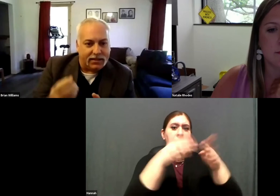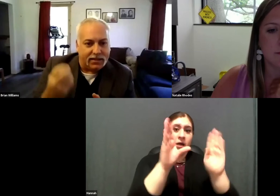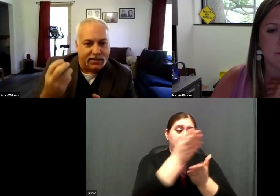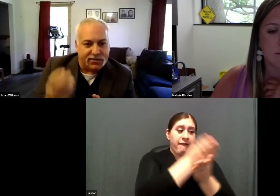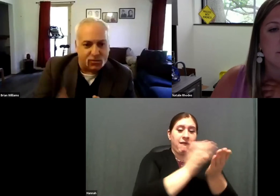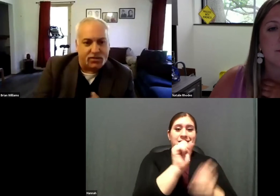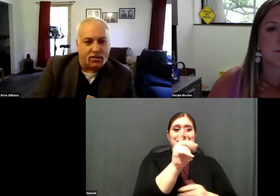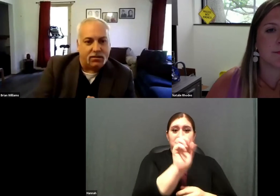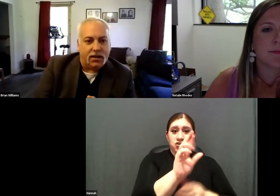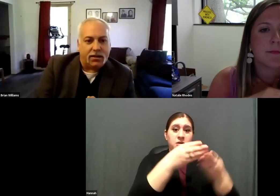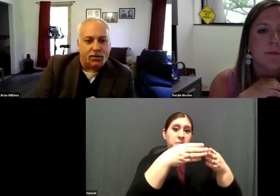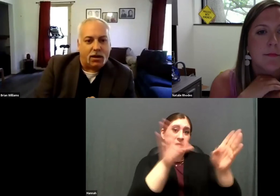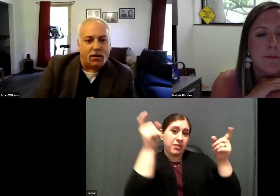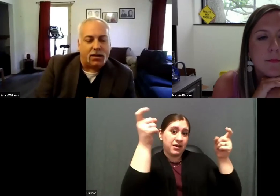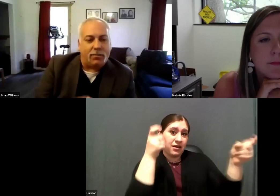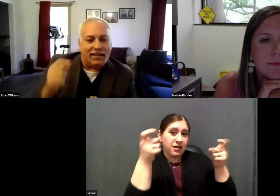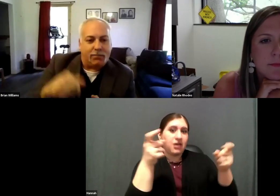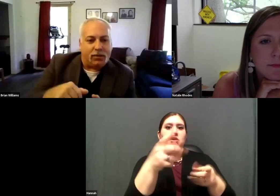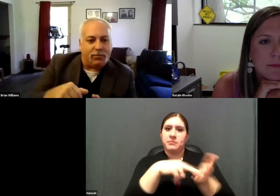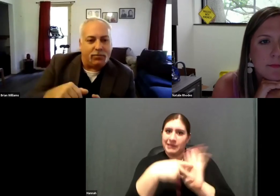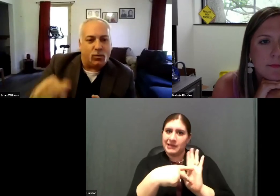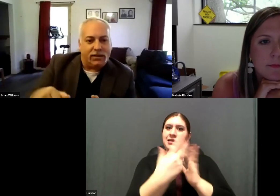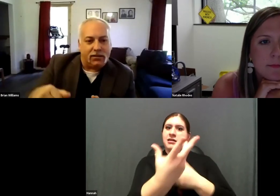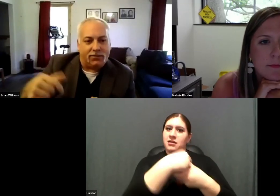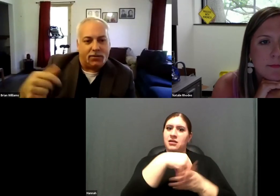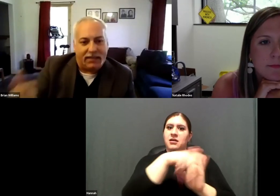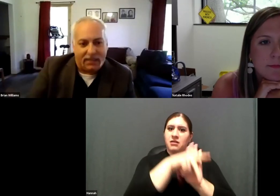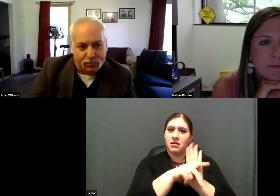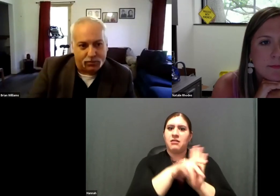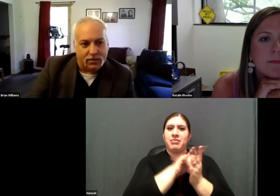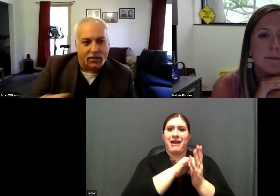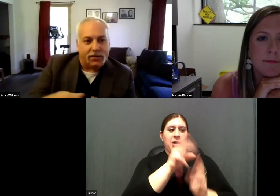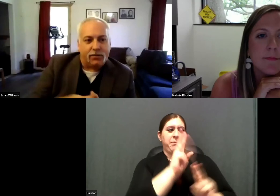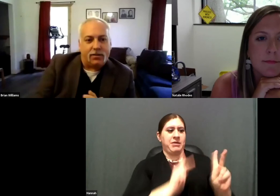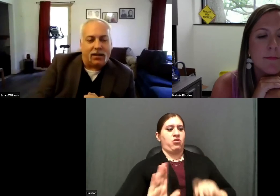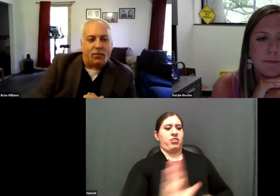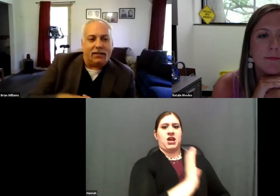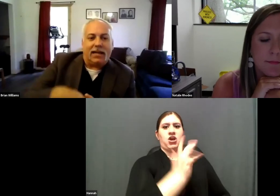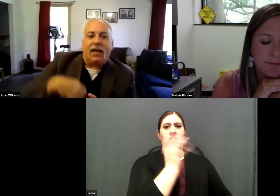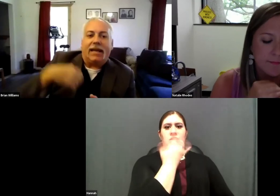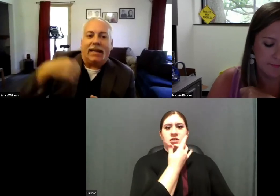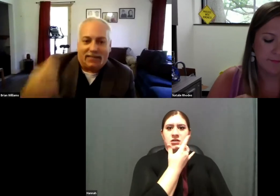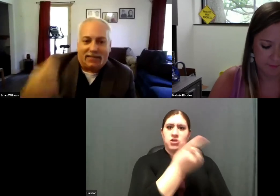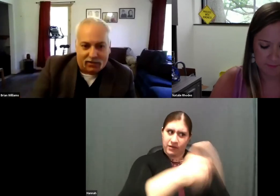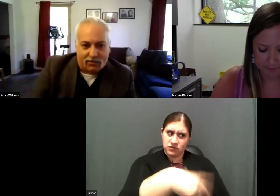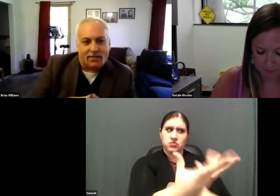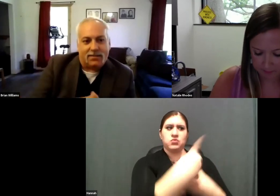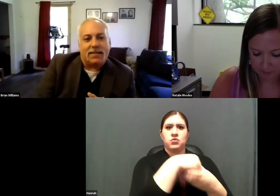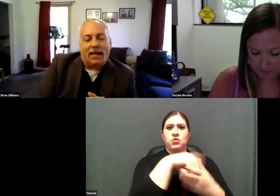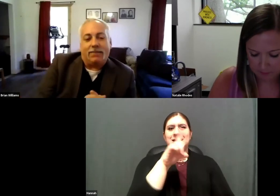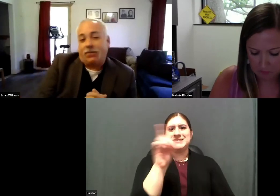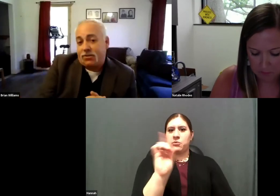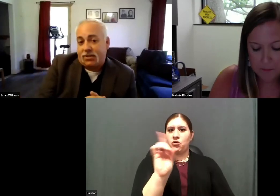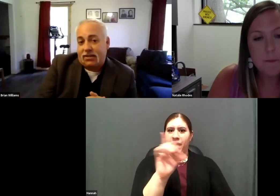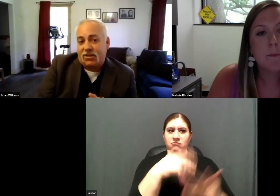public administration, you're talking about implementing the will of the people. You're talking about in a democratic